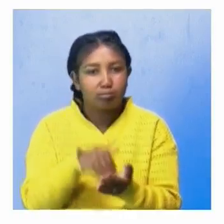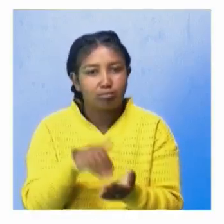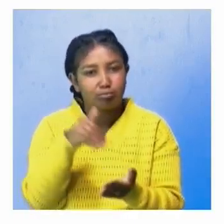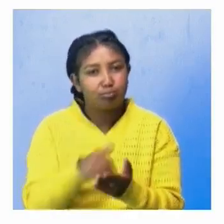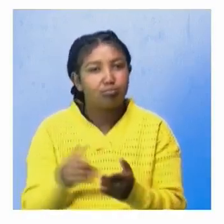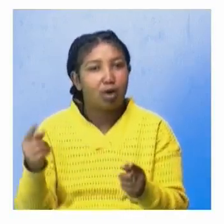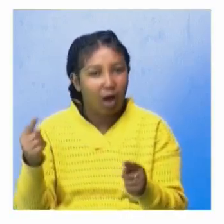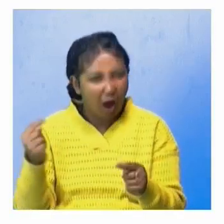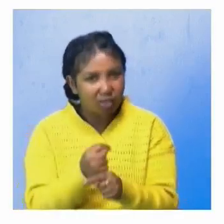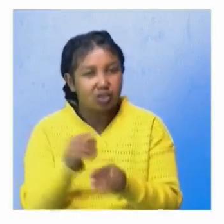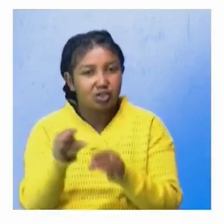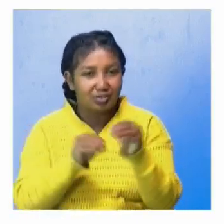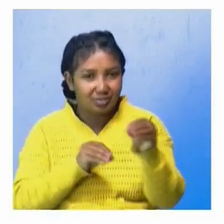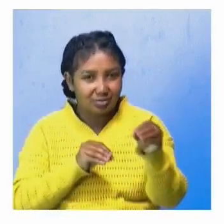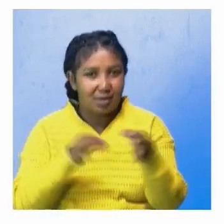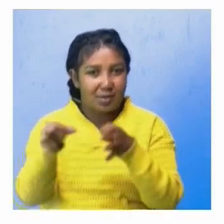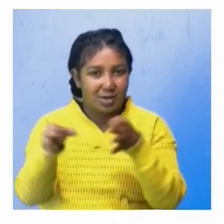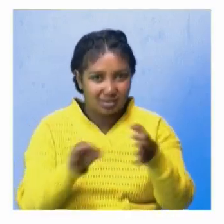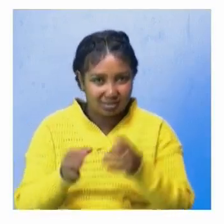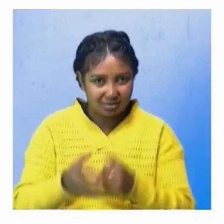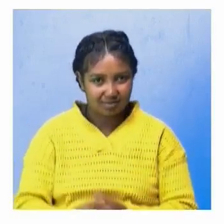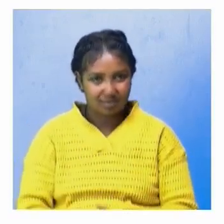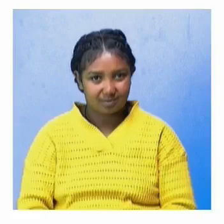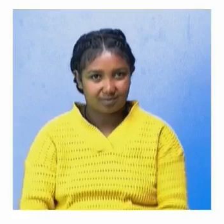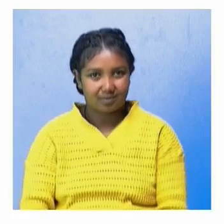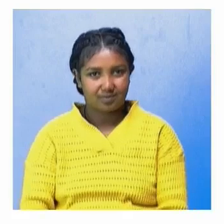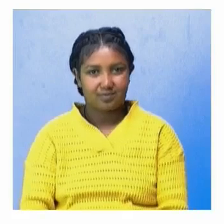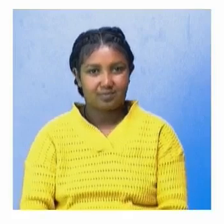Habitual actions.